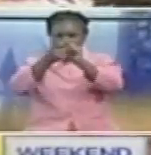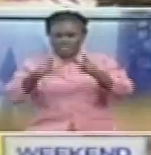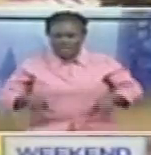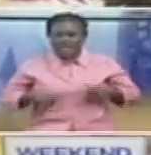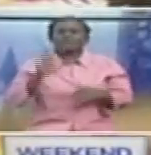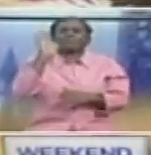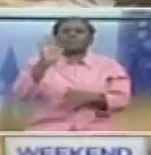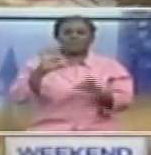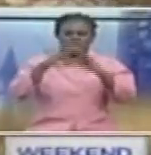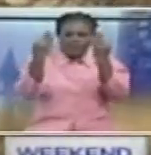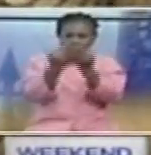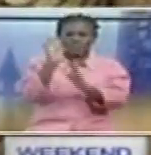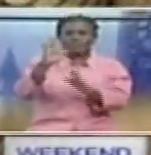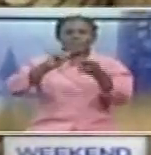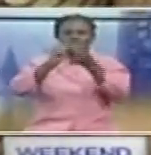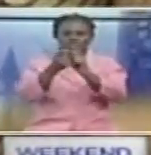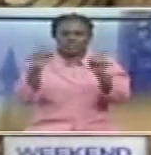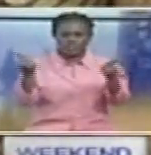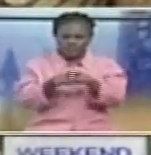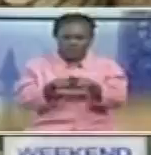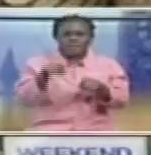life and that of his family.